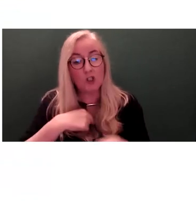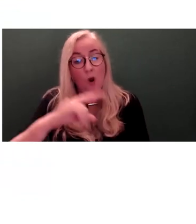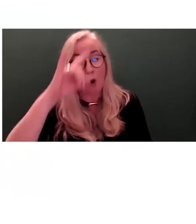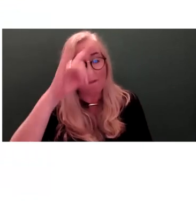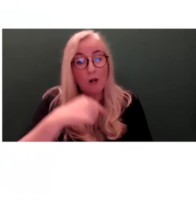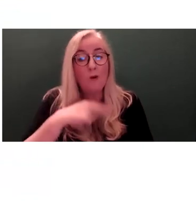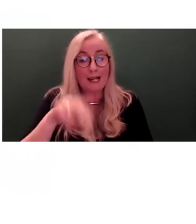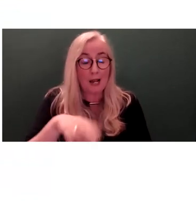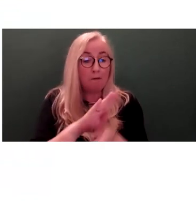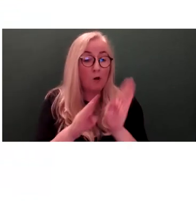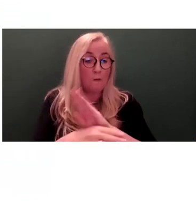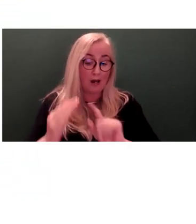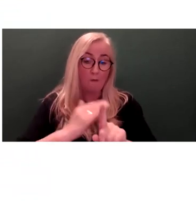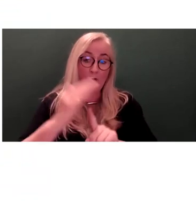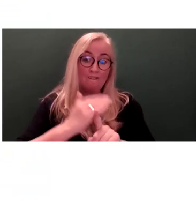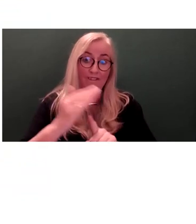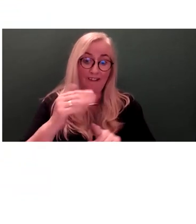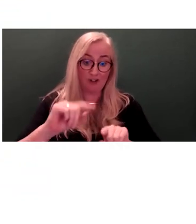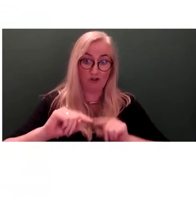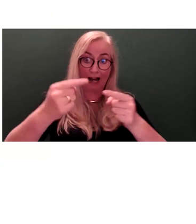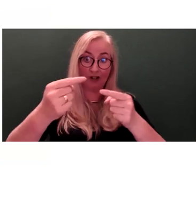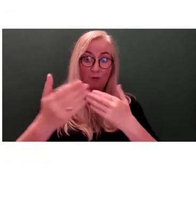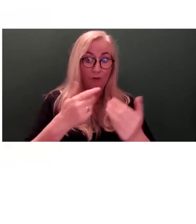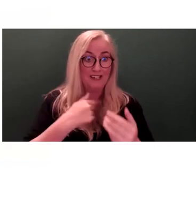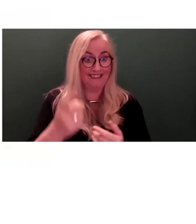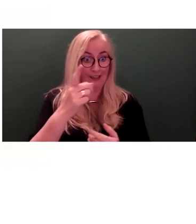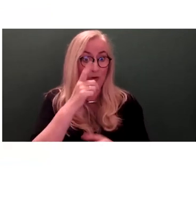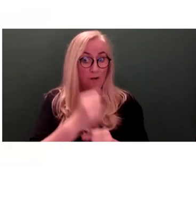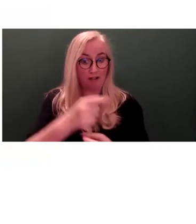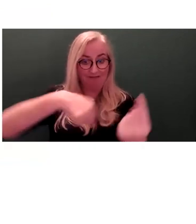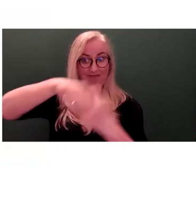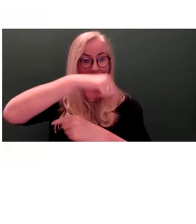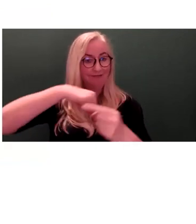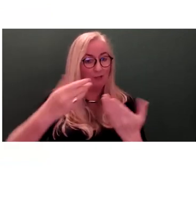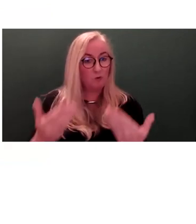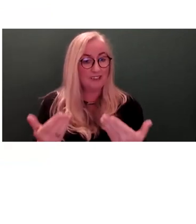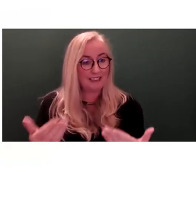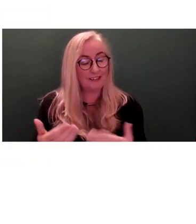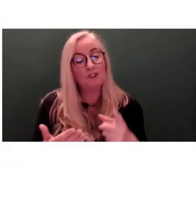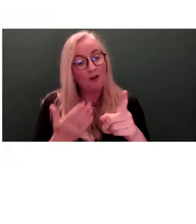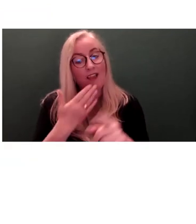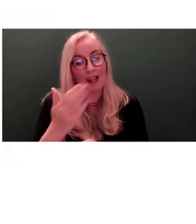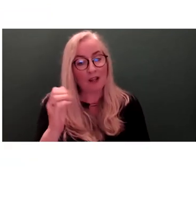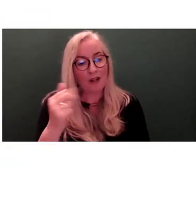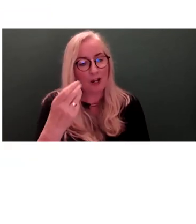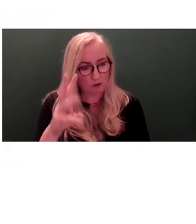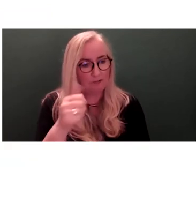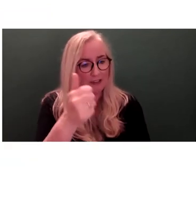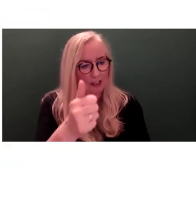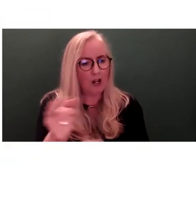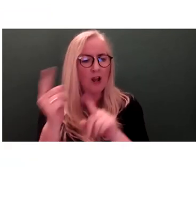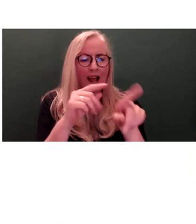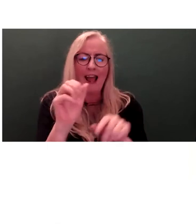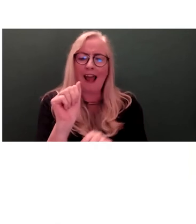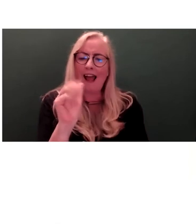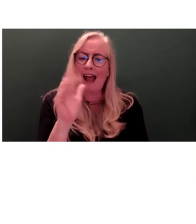inroads into the challenge we're talking about today. Thank you very much, Andrew. Alan, I was very struck